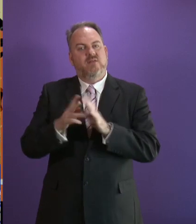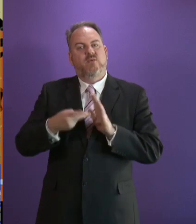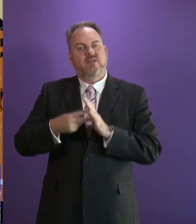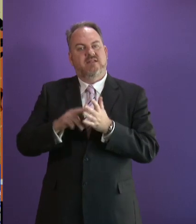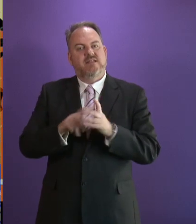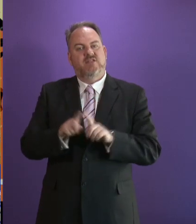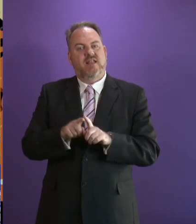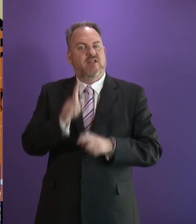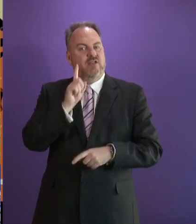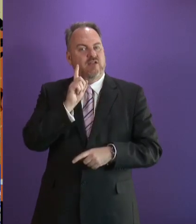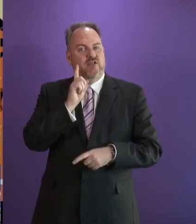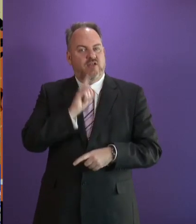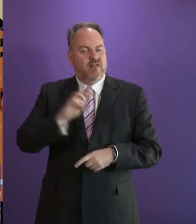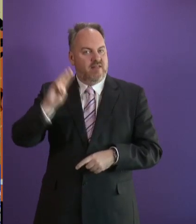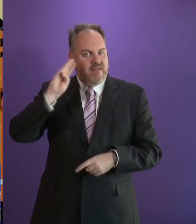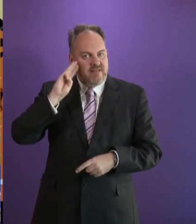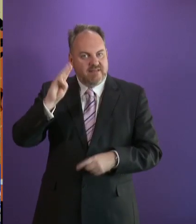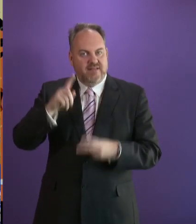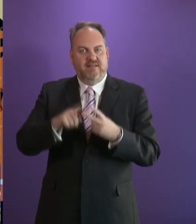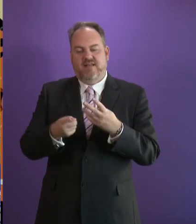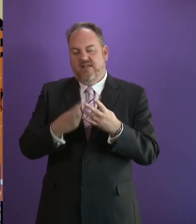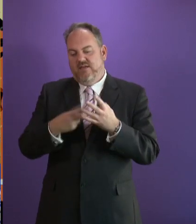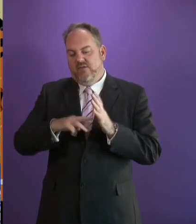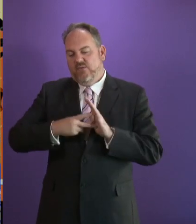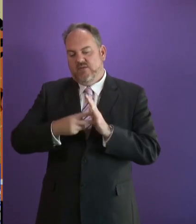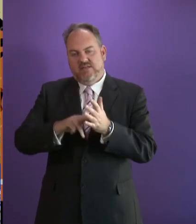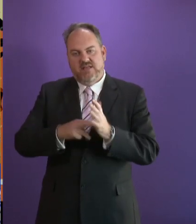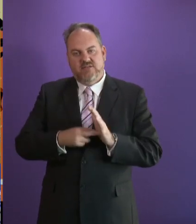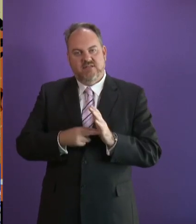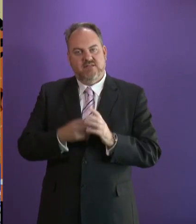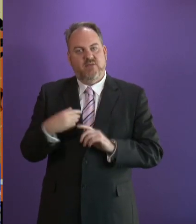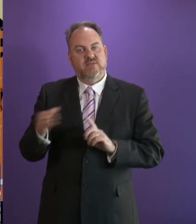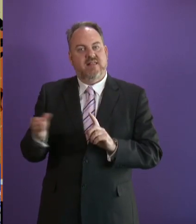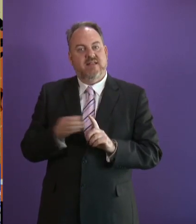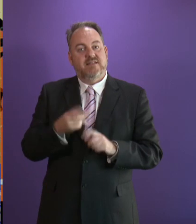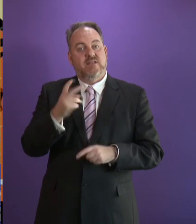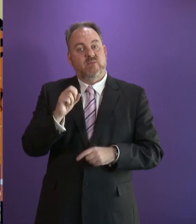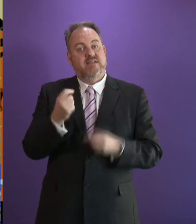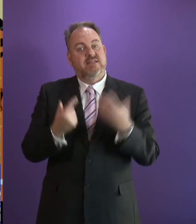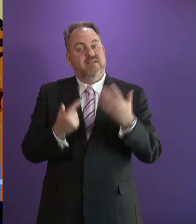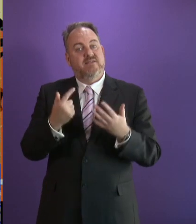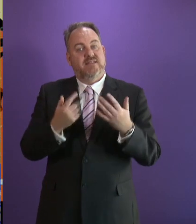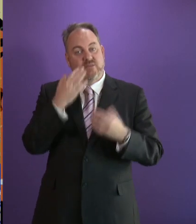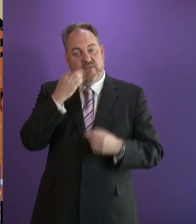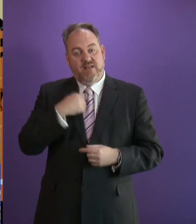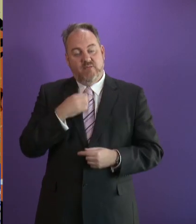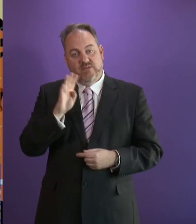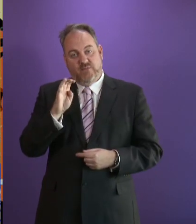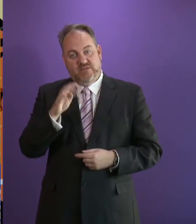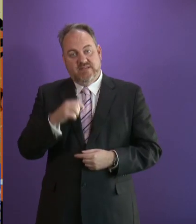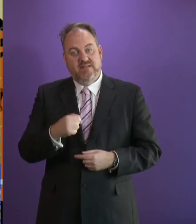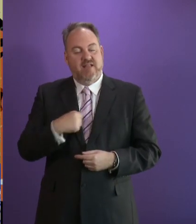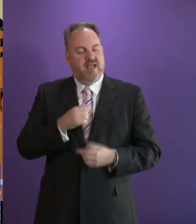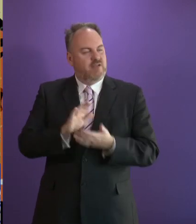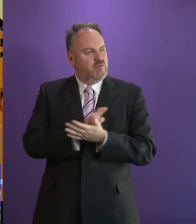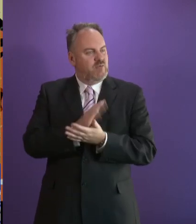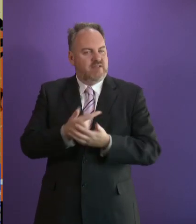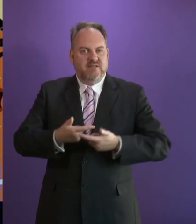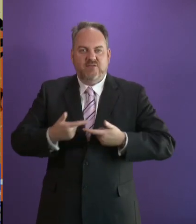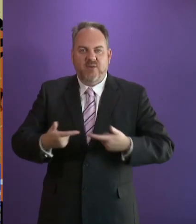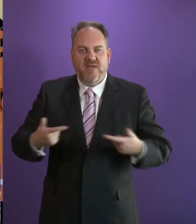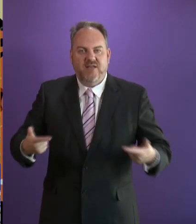Scotland. This is my third year in the organisation, having first been elected in 2017 at the age of 14. I enjoyed my first term so much, and I felt